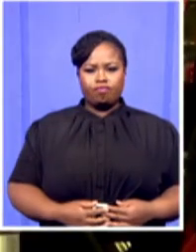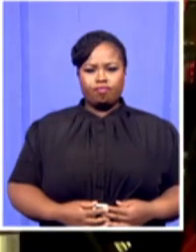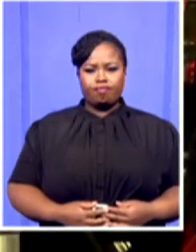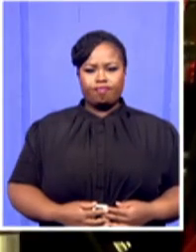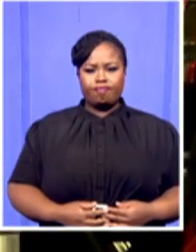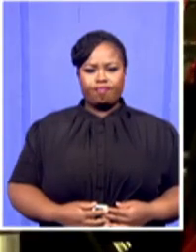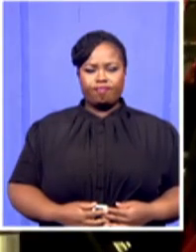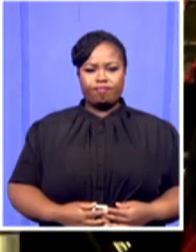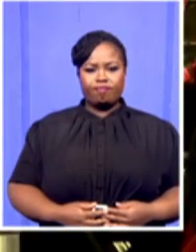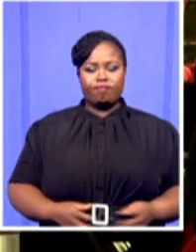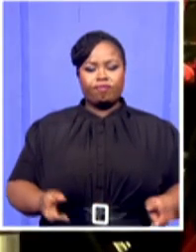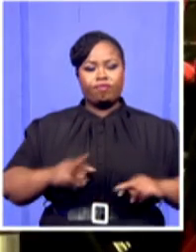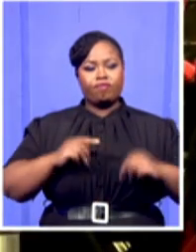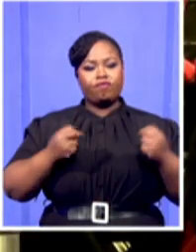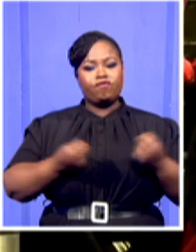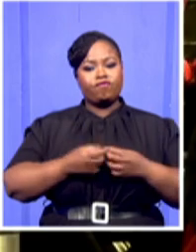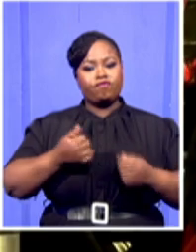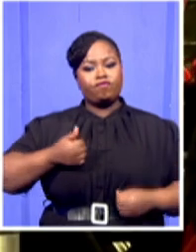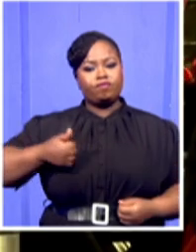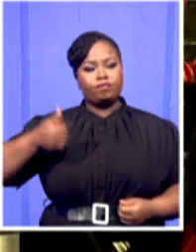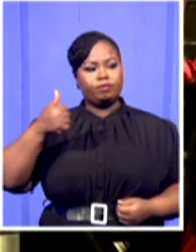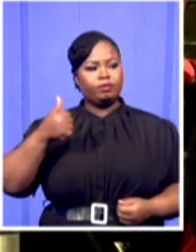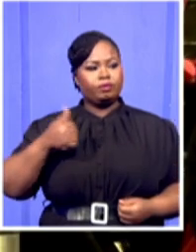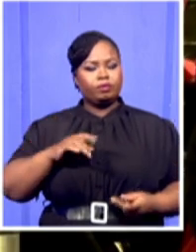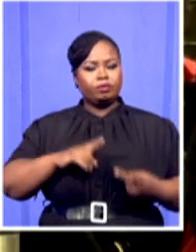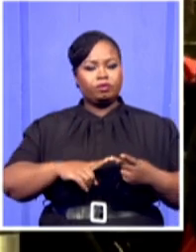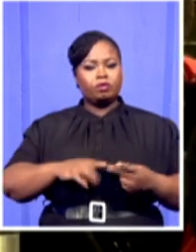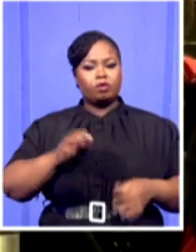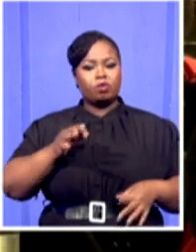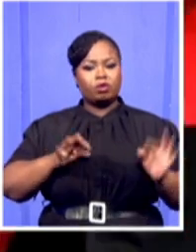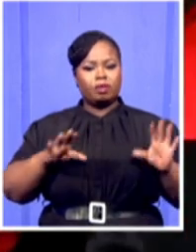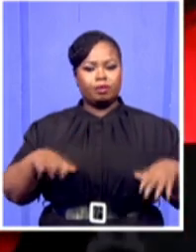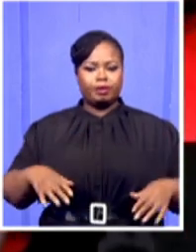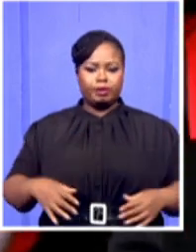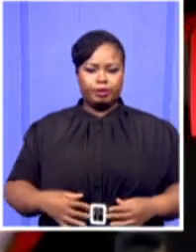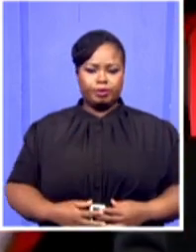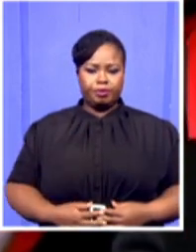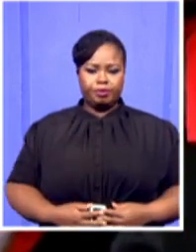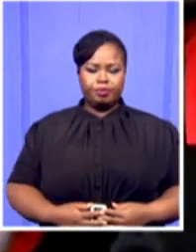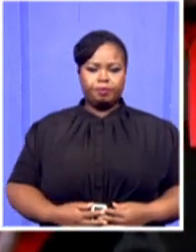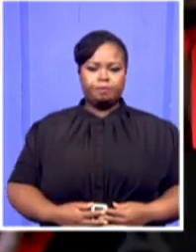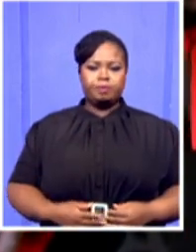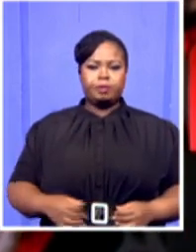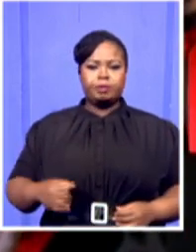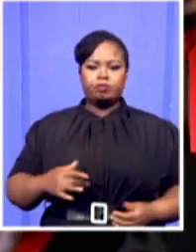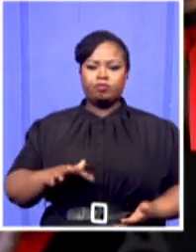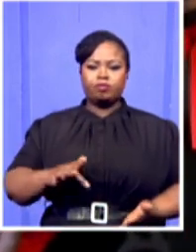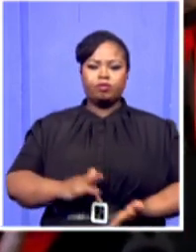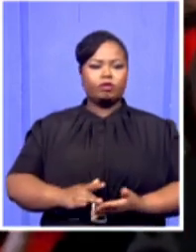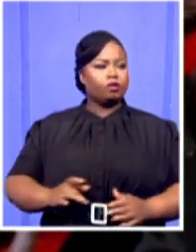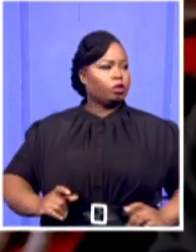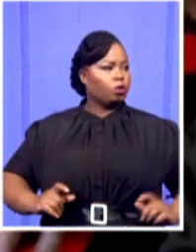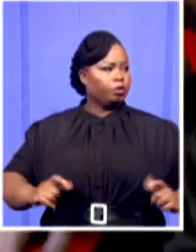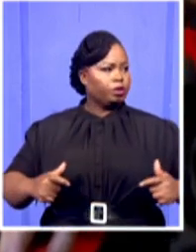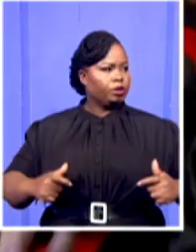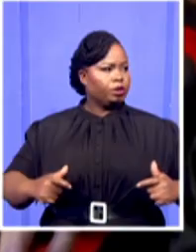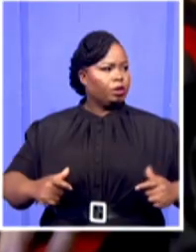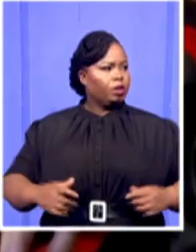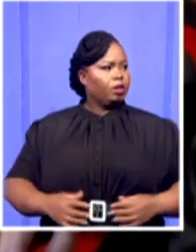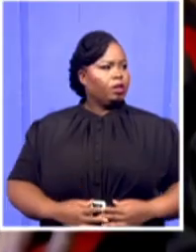the National Office Bearers of the party, the entire Central Committee,